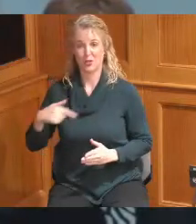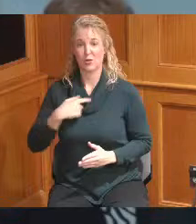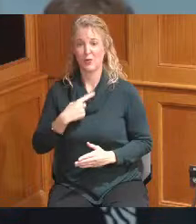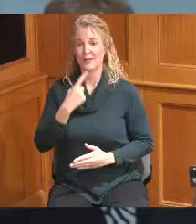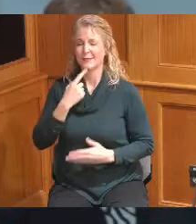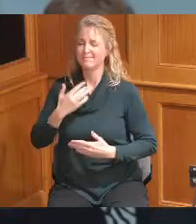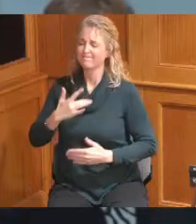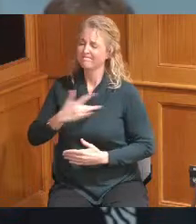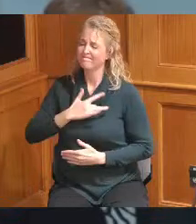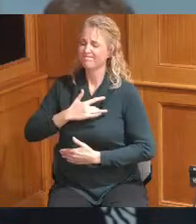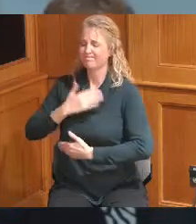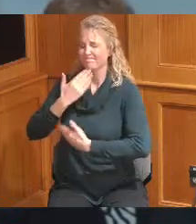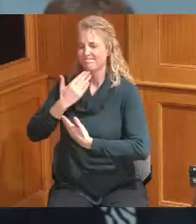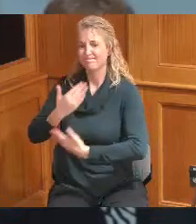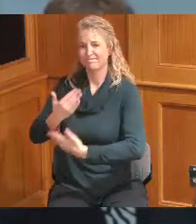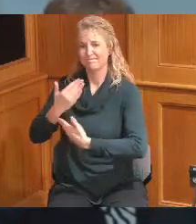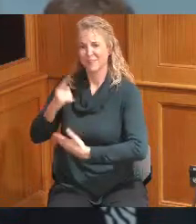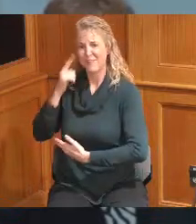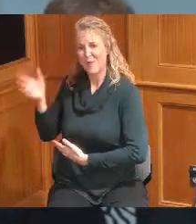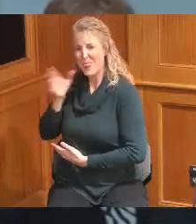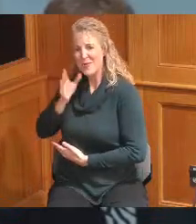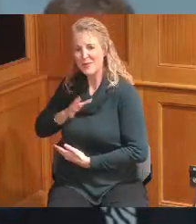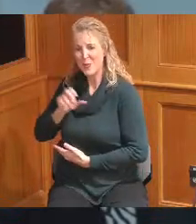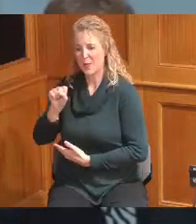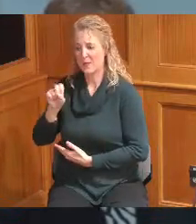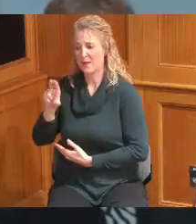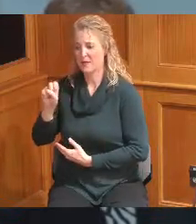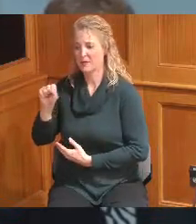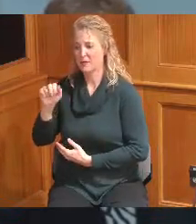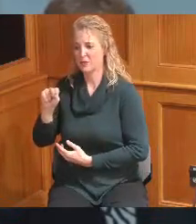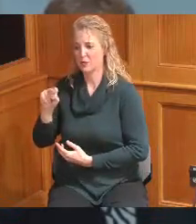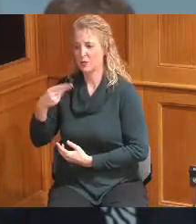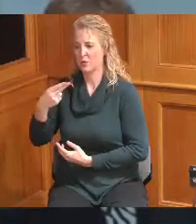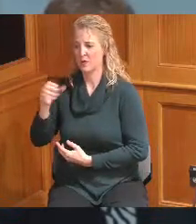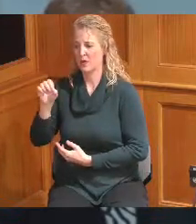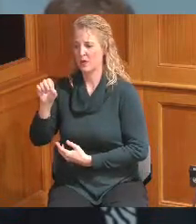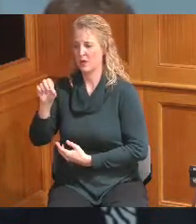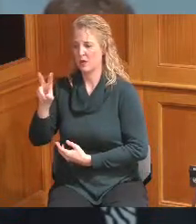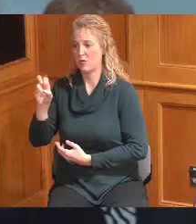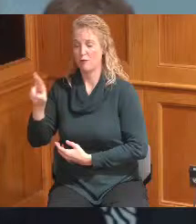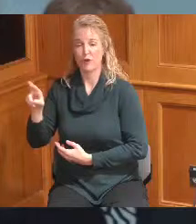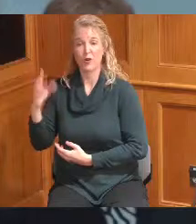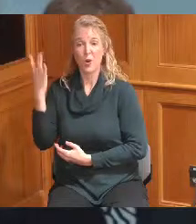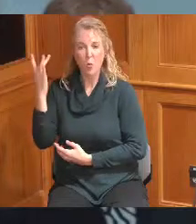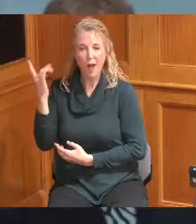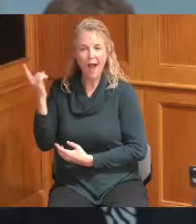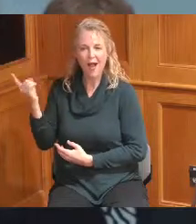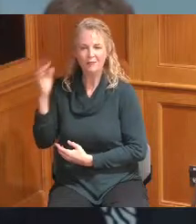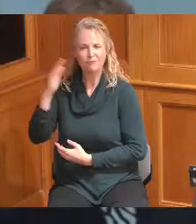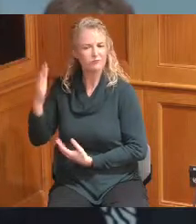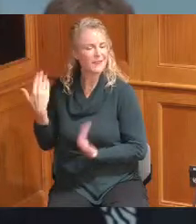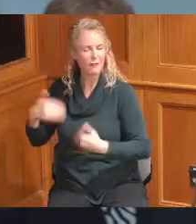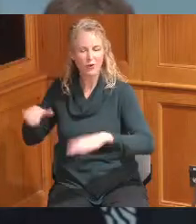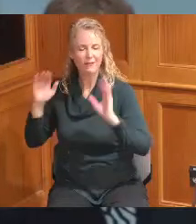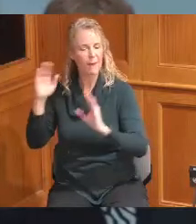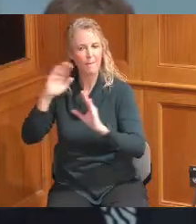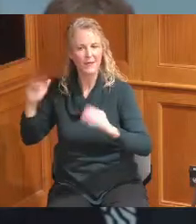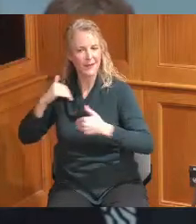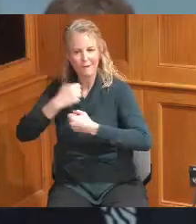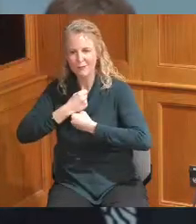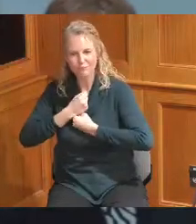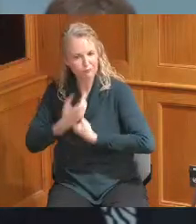deepest appreciation to Councilwoman Susan Hoover for her tireless service to the community of Hamilton